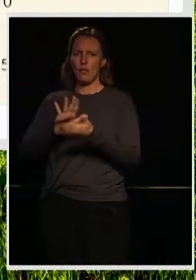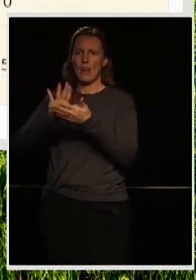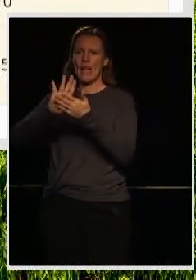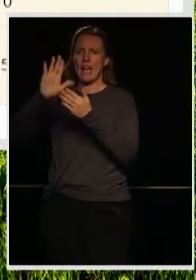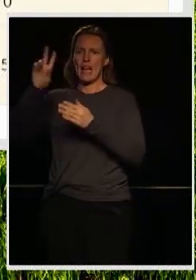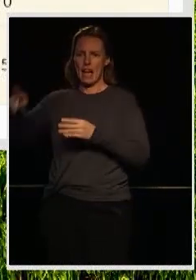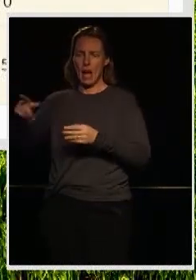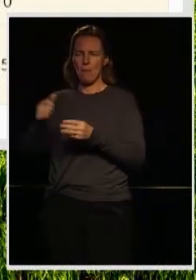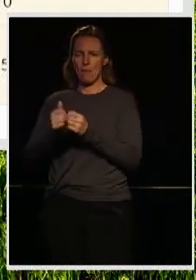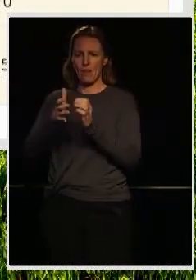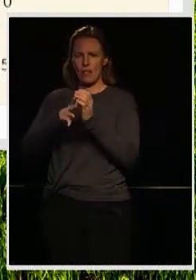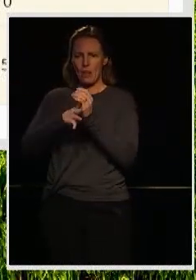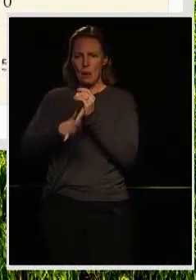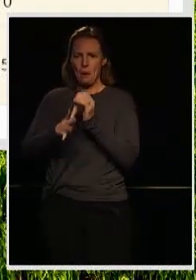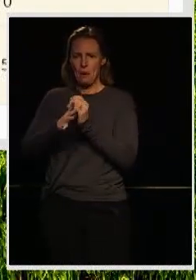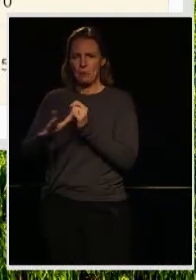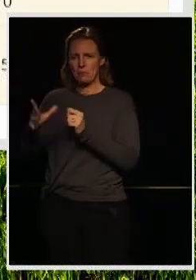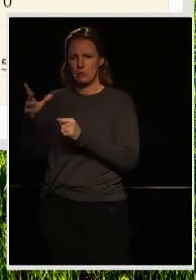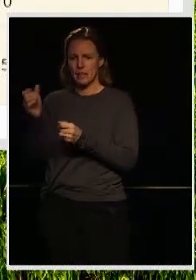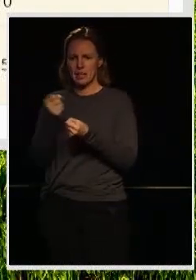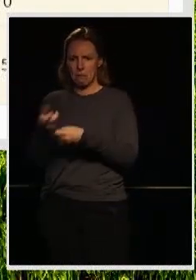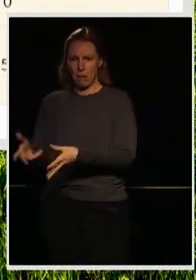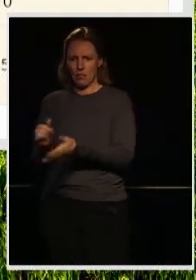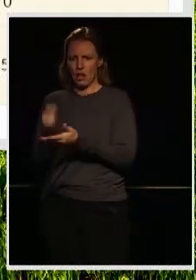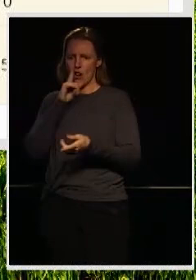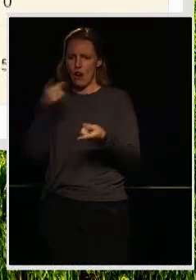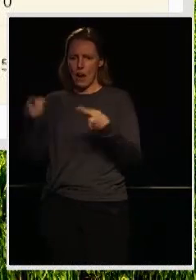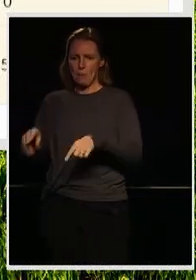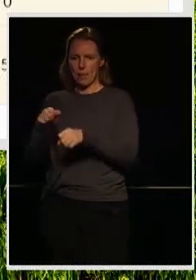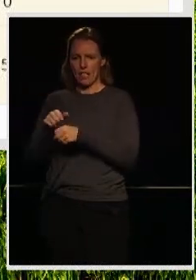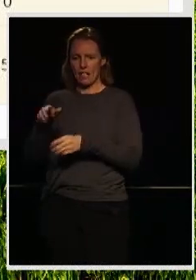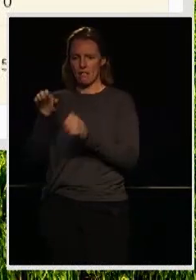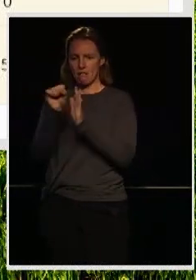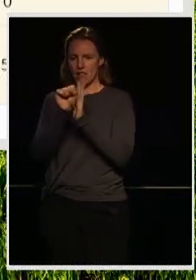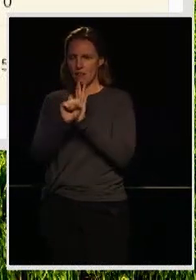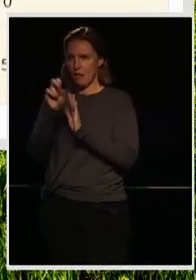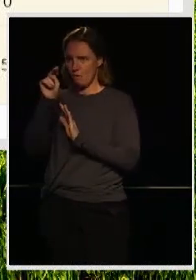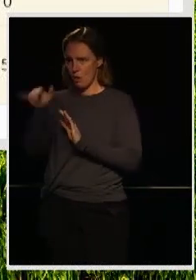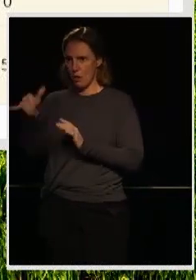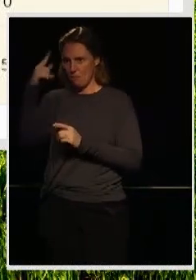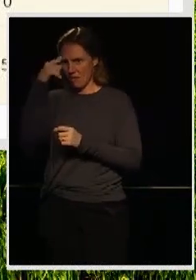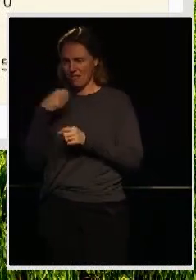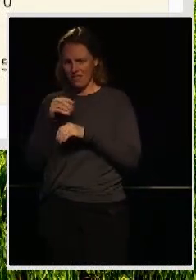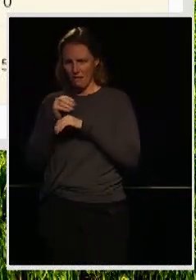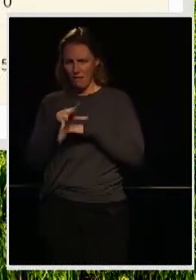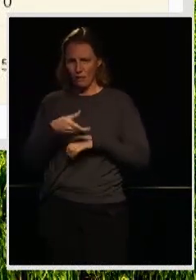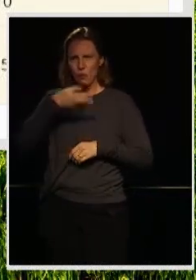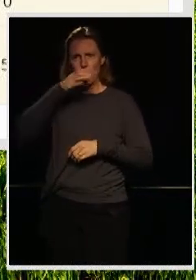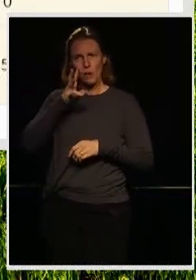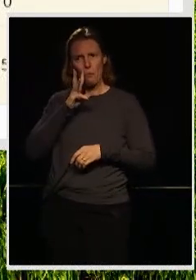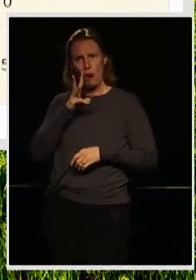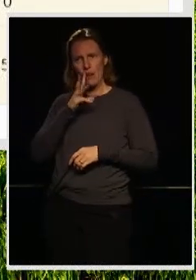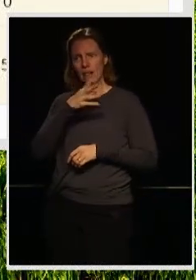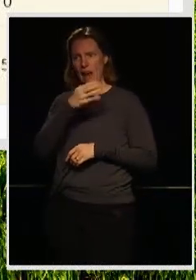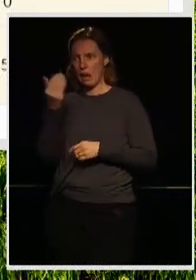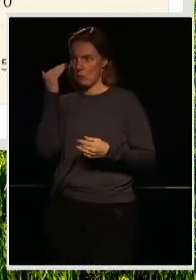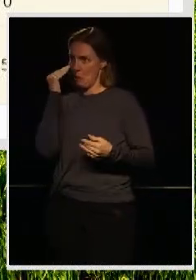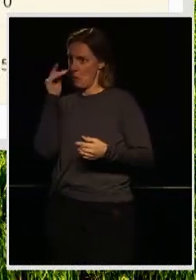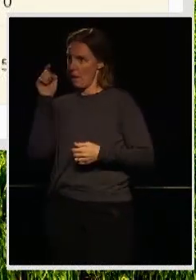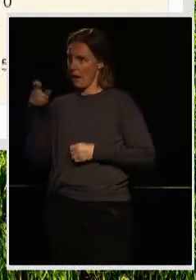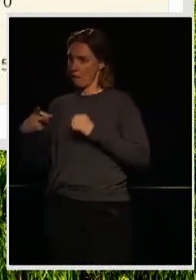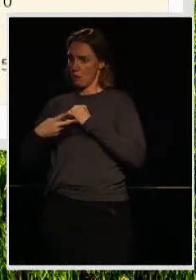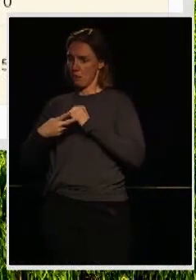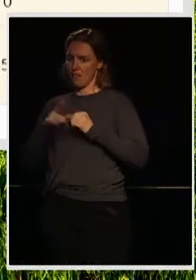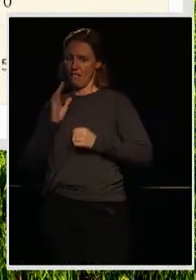up the manure spills that are happening in the state of New York, because it affects our drinking water. And, we have to